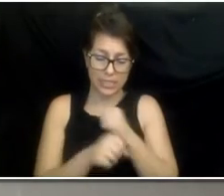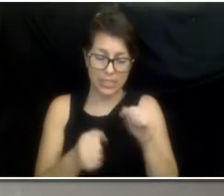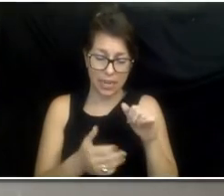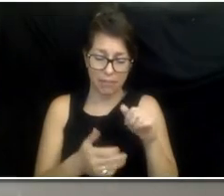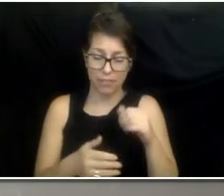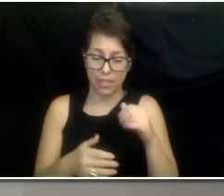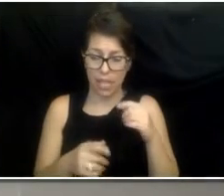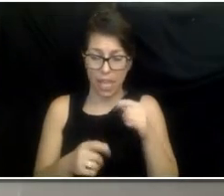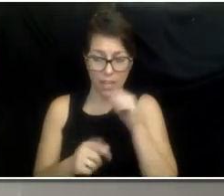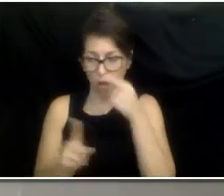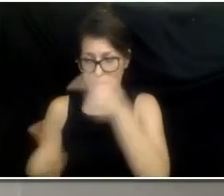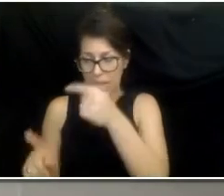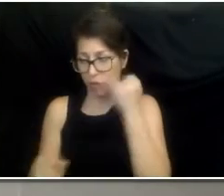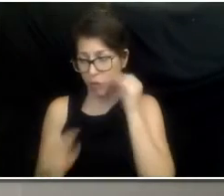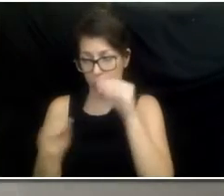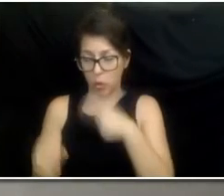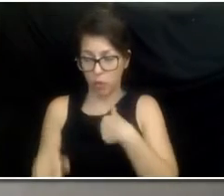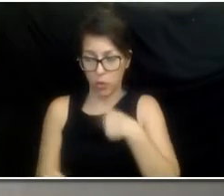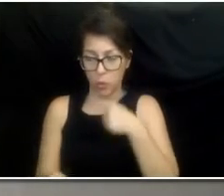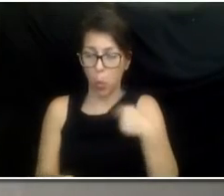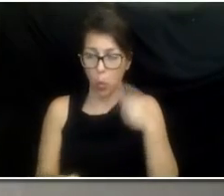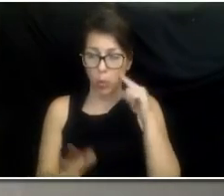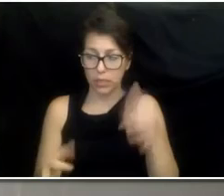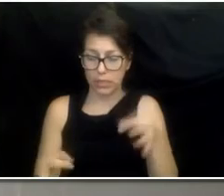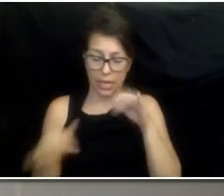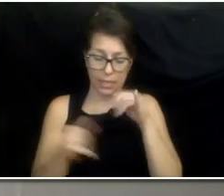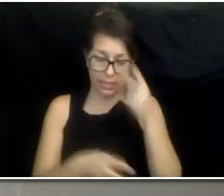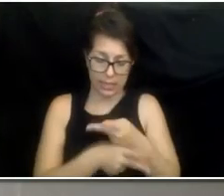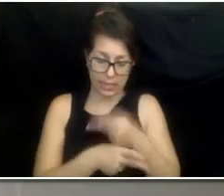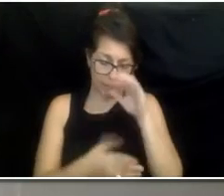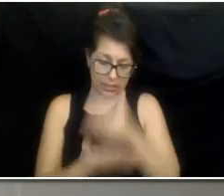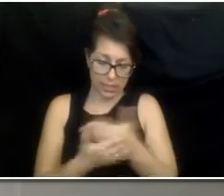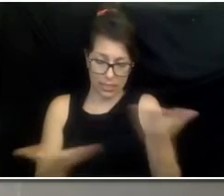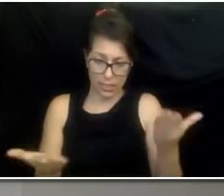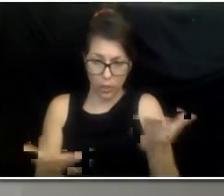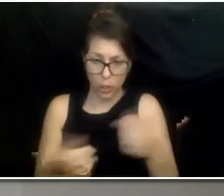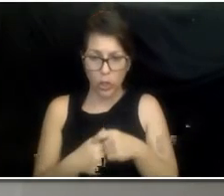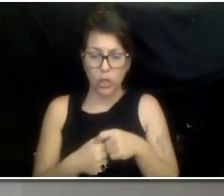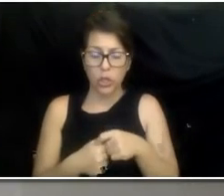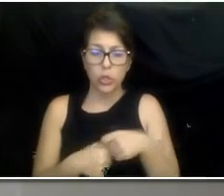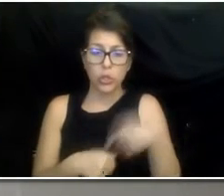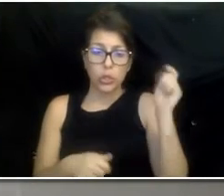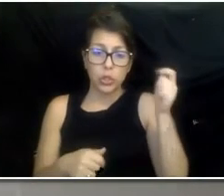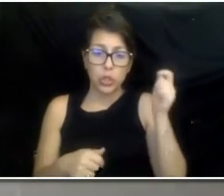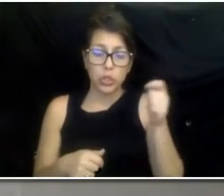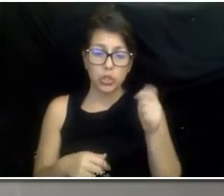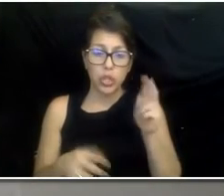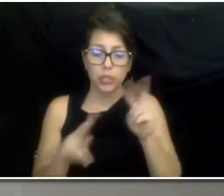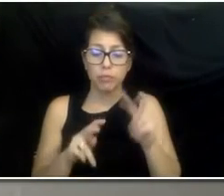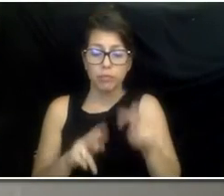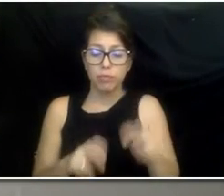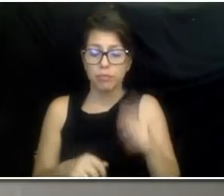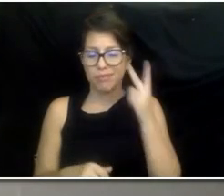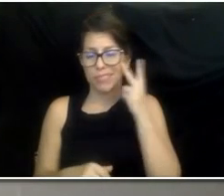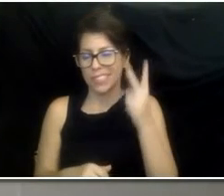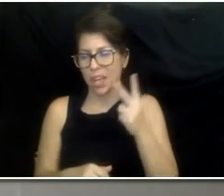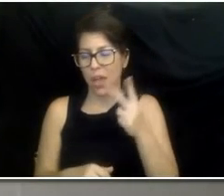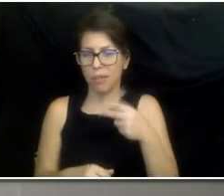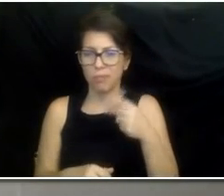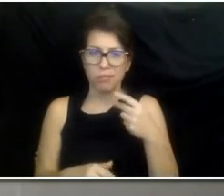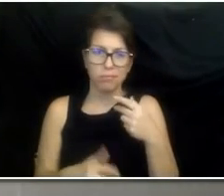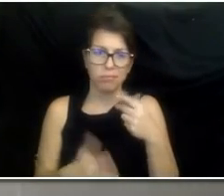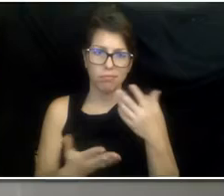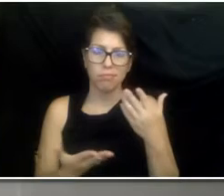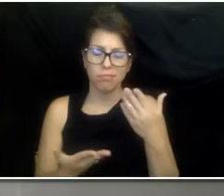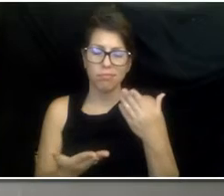weeks and I should just note there was no evidence that the father had been uh social distancing himself in fact he'd been going out socializing working with